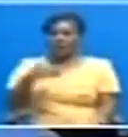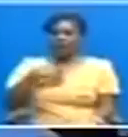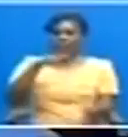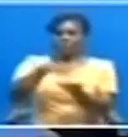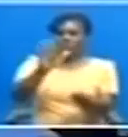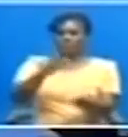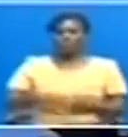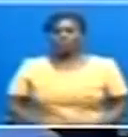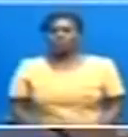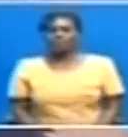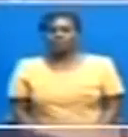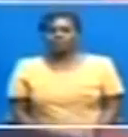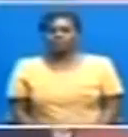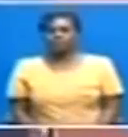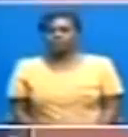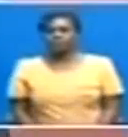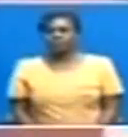more.